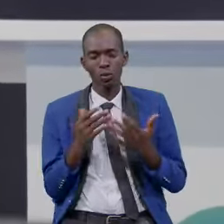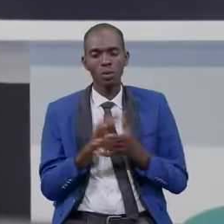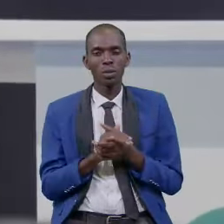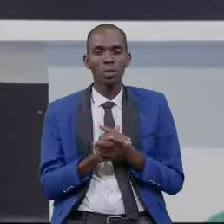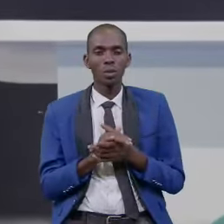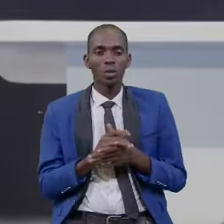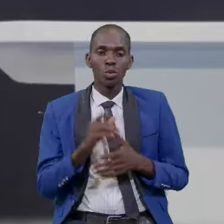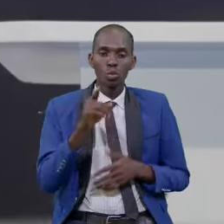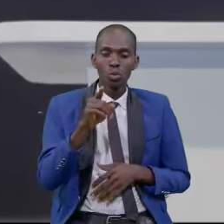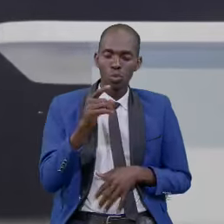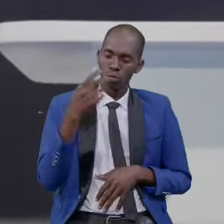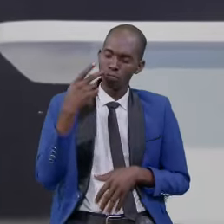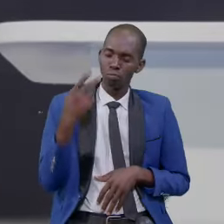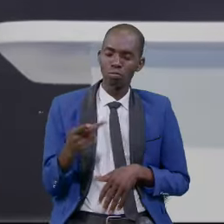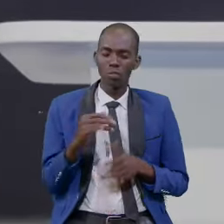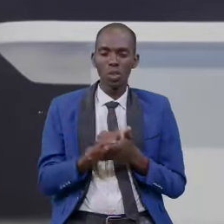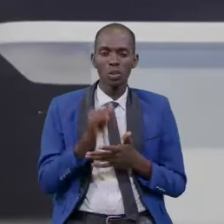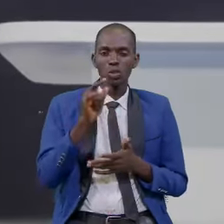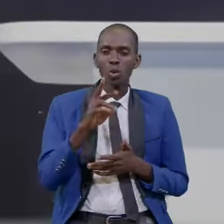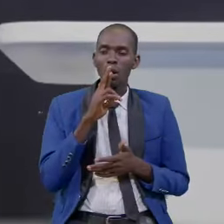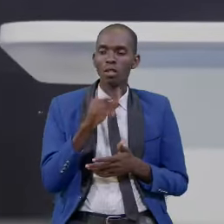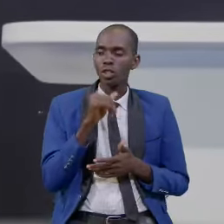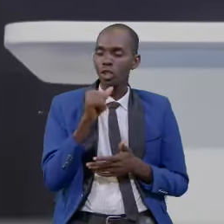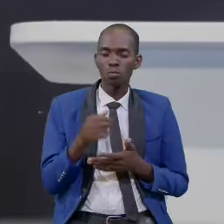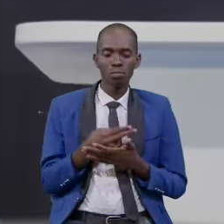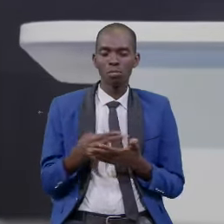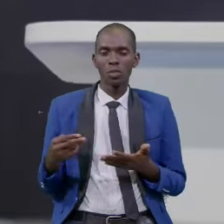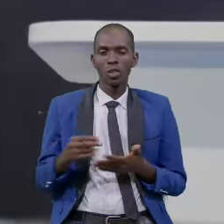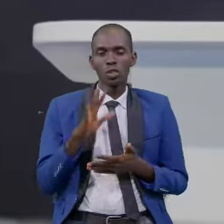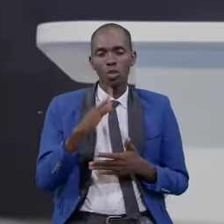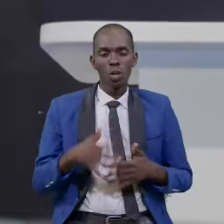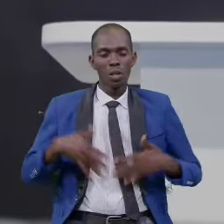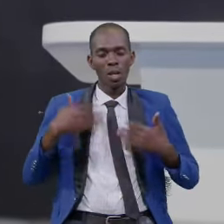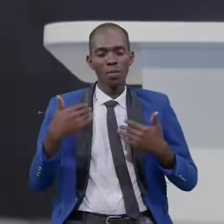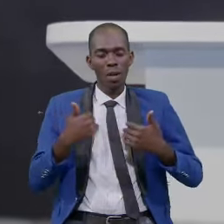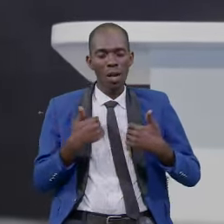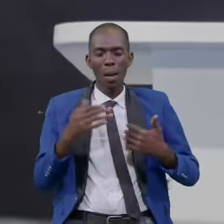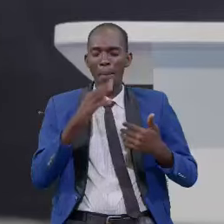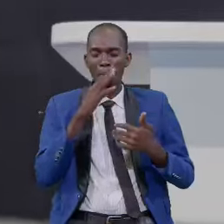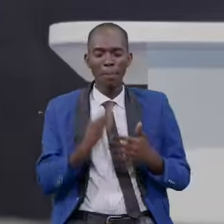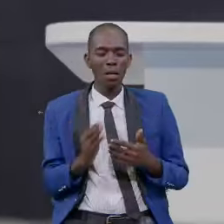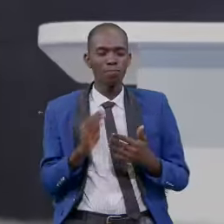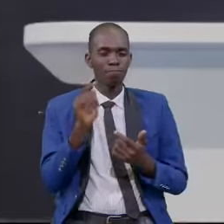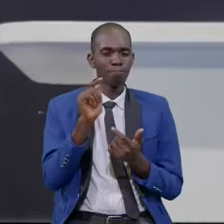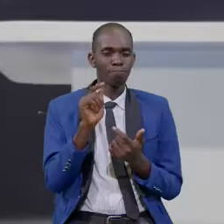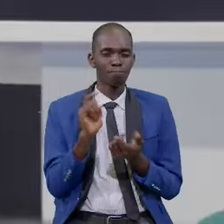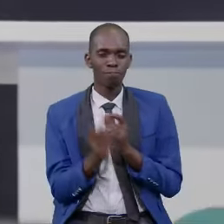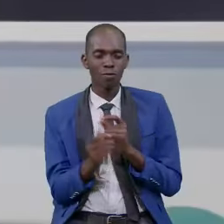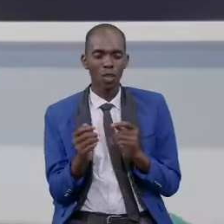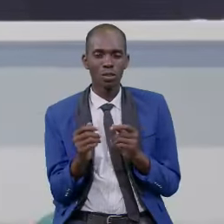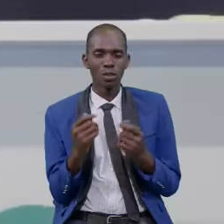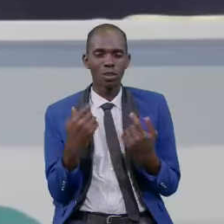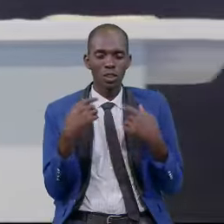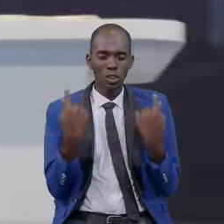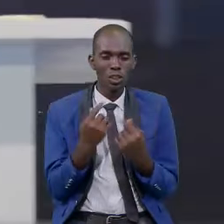you are ungodly. Your life has been shameful, sinful. And then you come to the Lord,